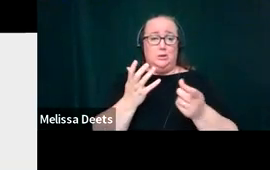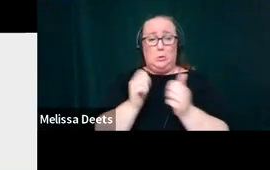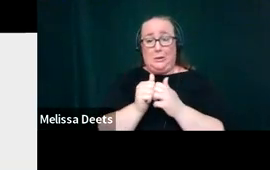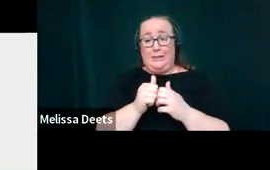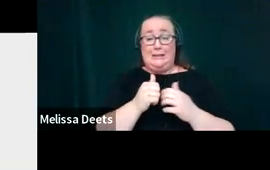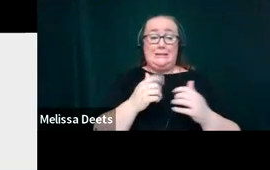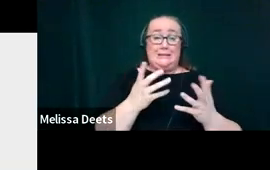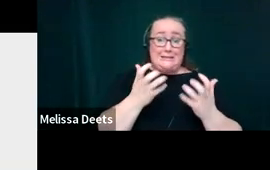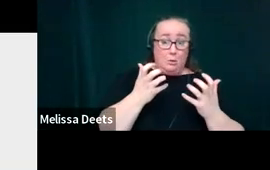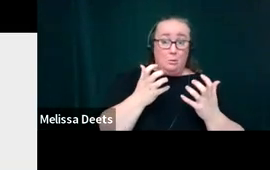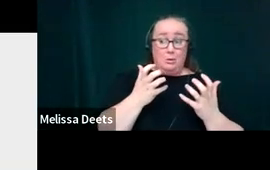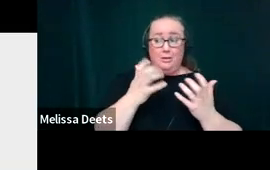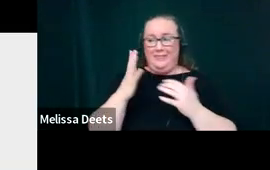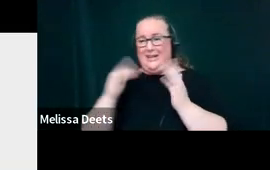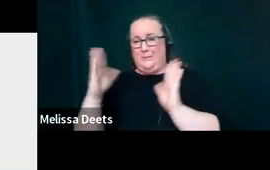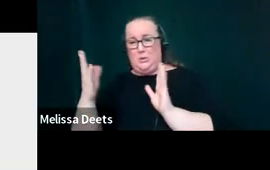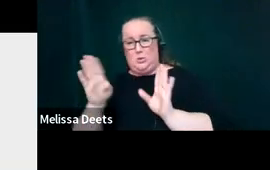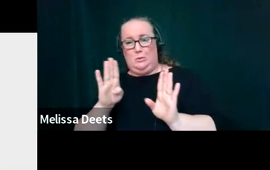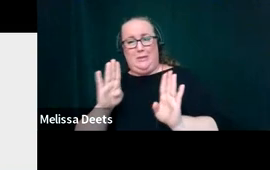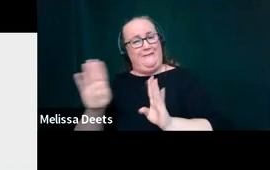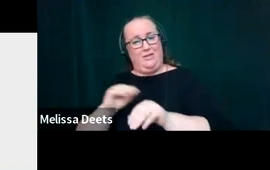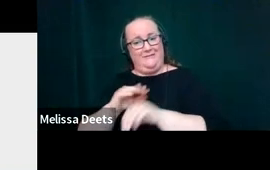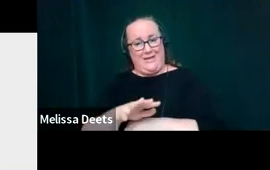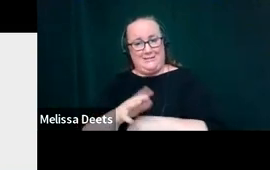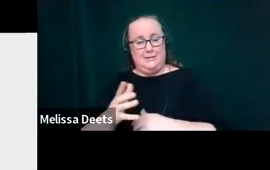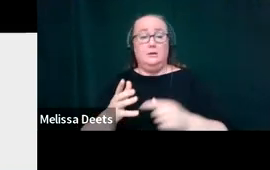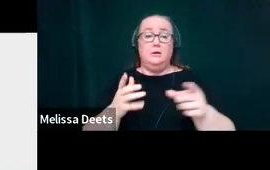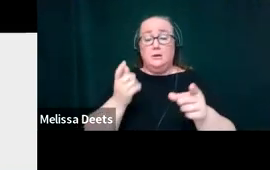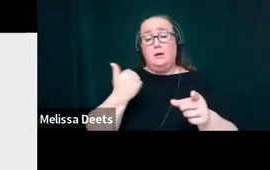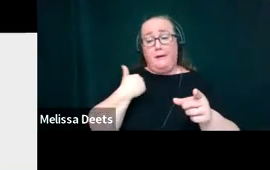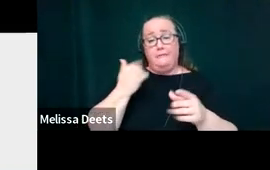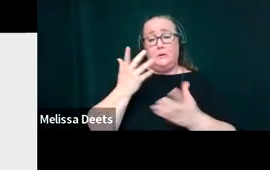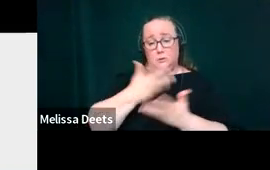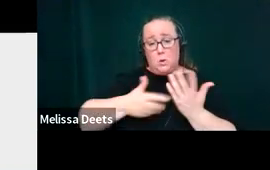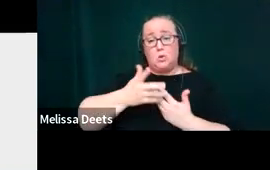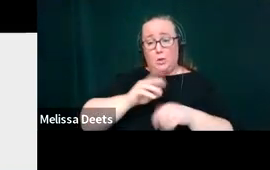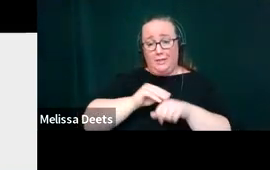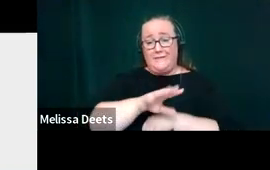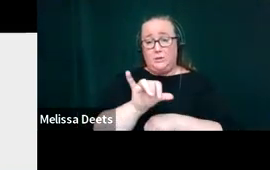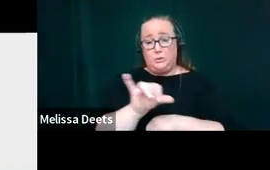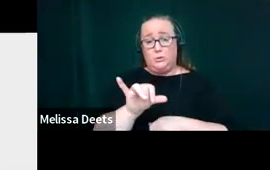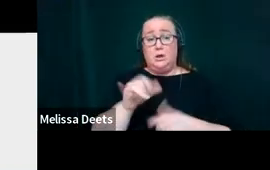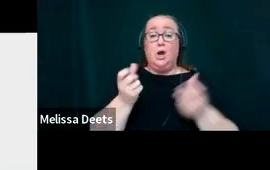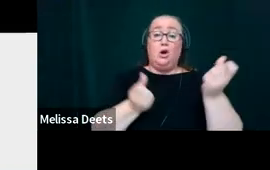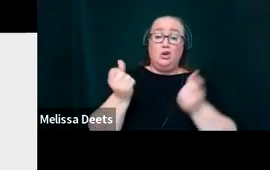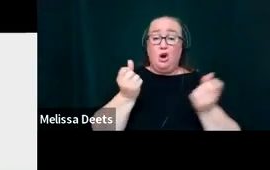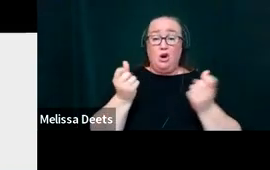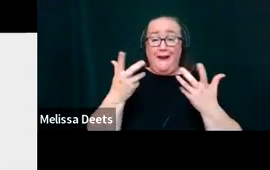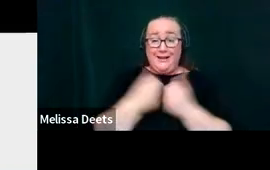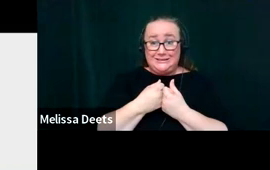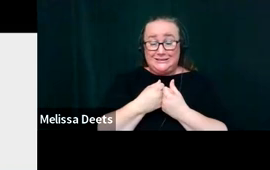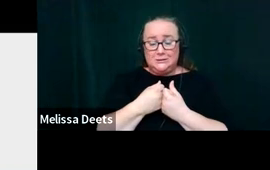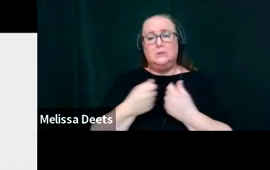marijuana. And there are also so many social effects. We know that car accidents doubled after the legalization of marijuana